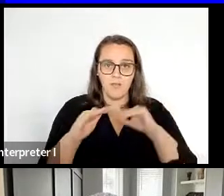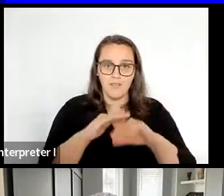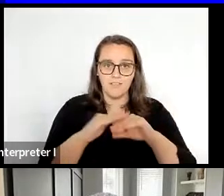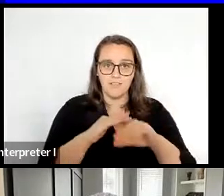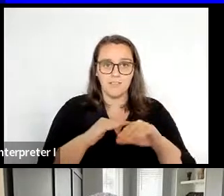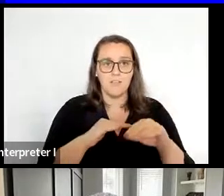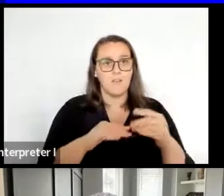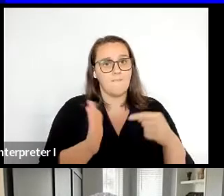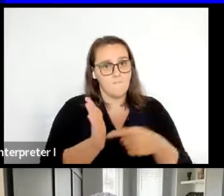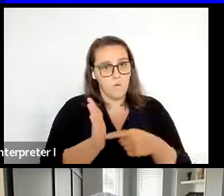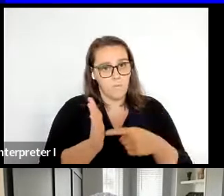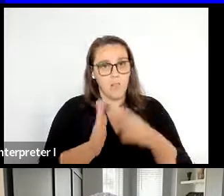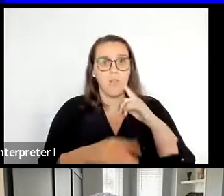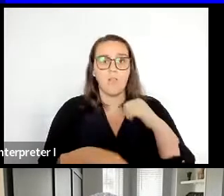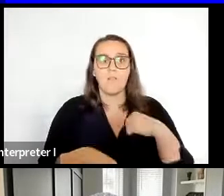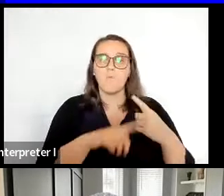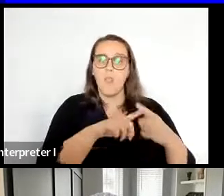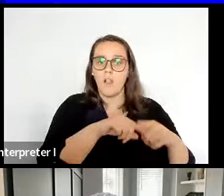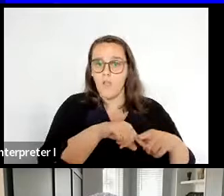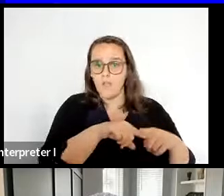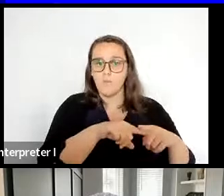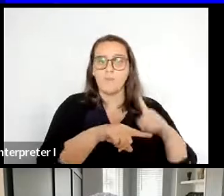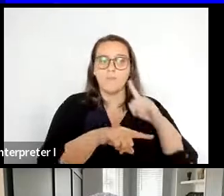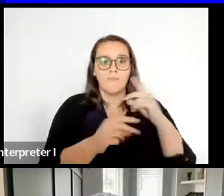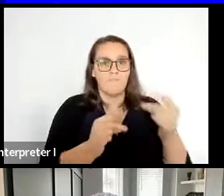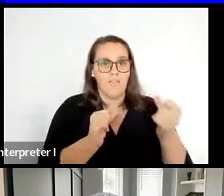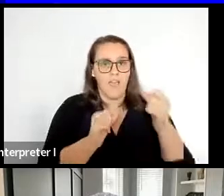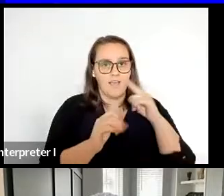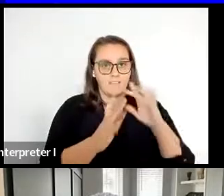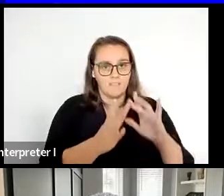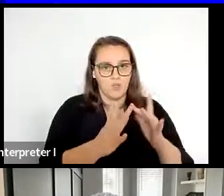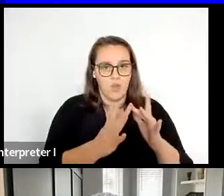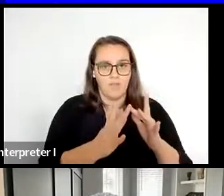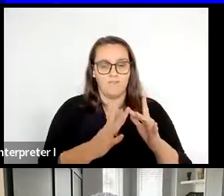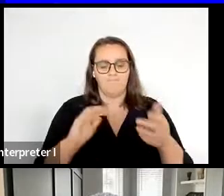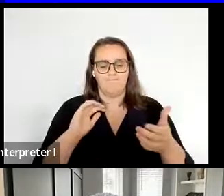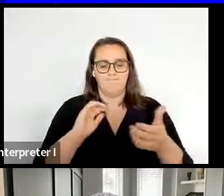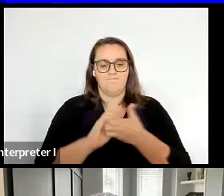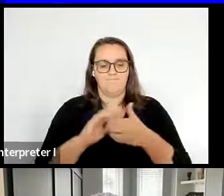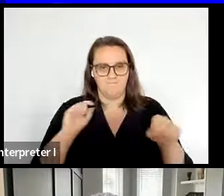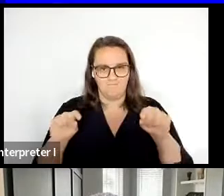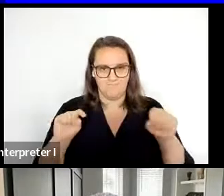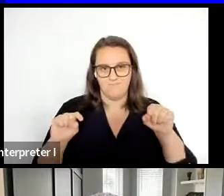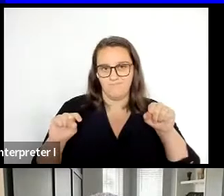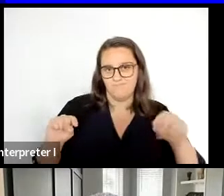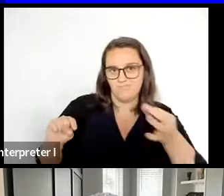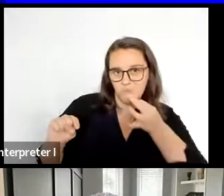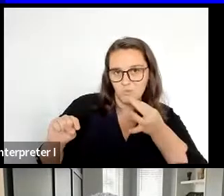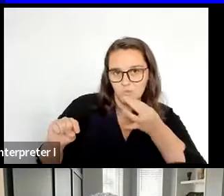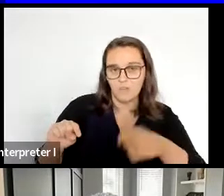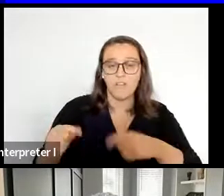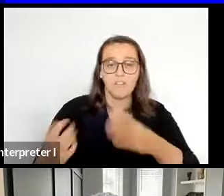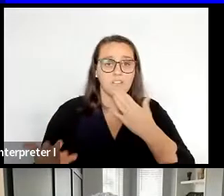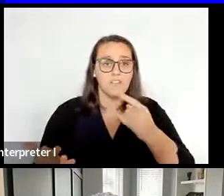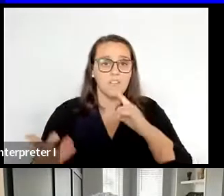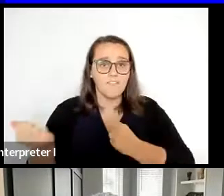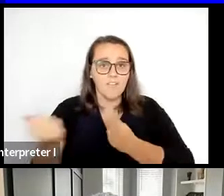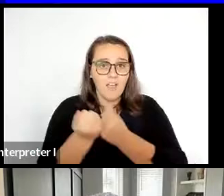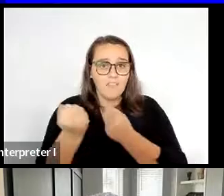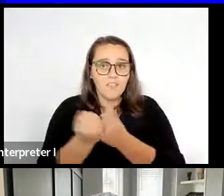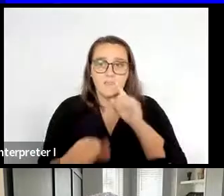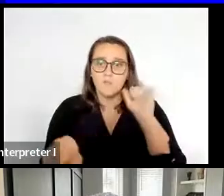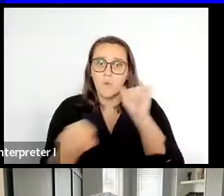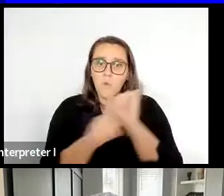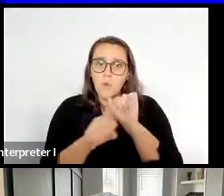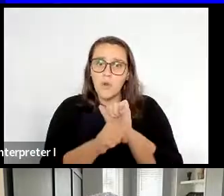internet service. So those two things will go very well together. I want to thank the advocates who worked really hard to make this bill a reality, and particularly